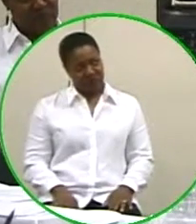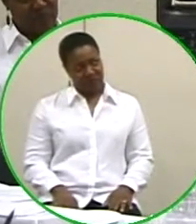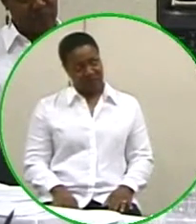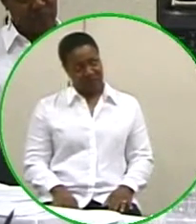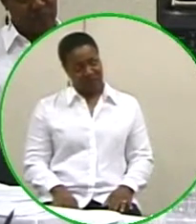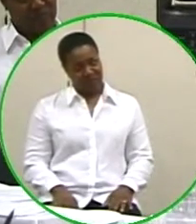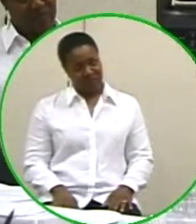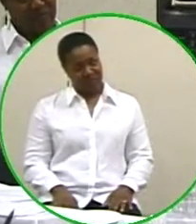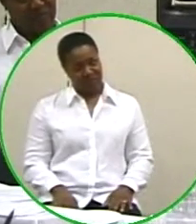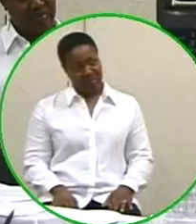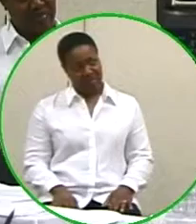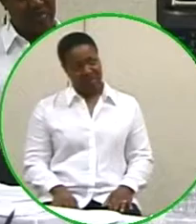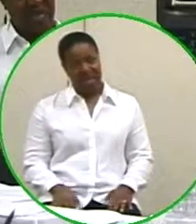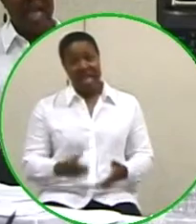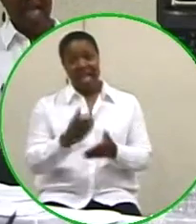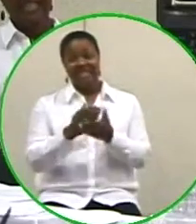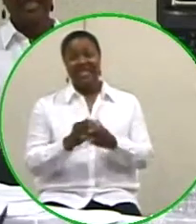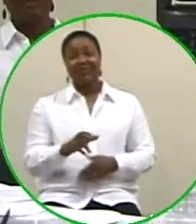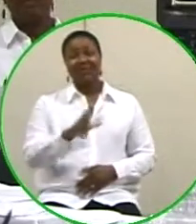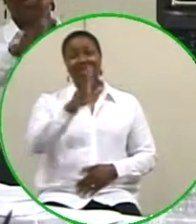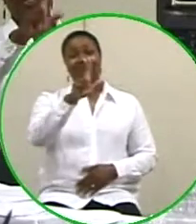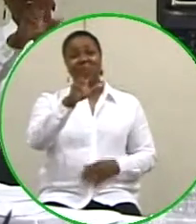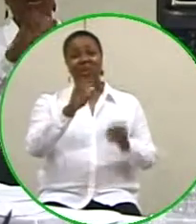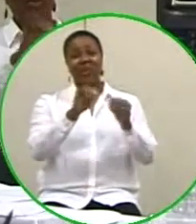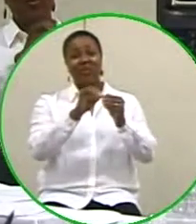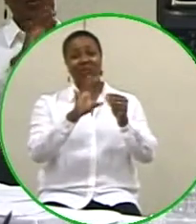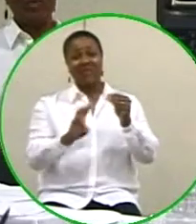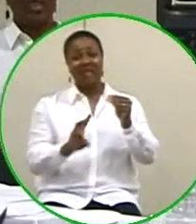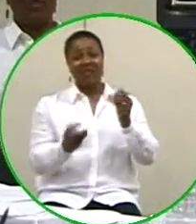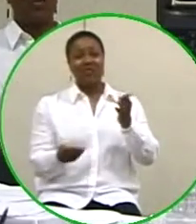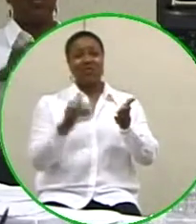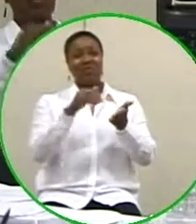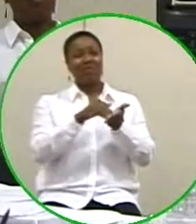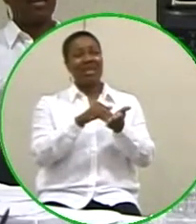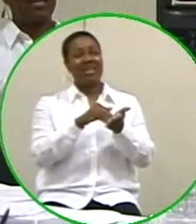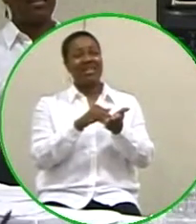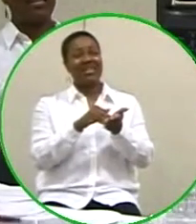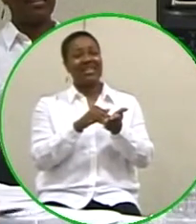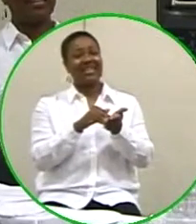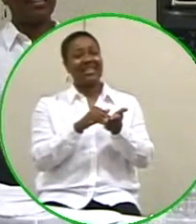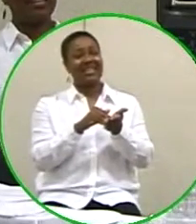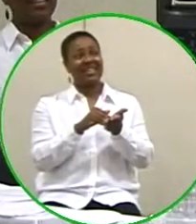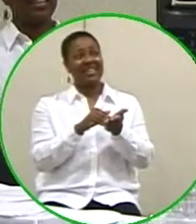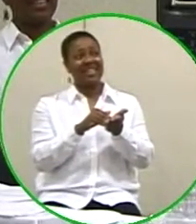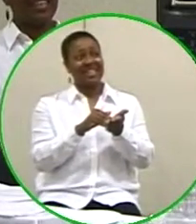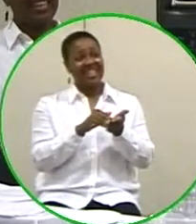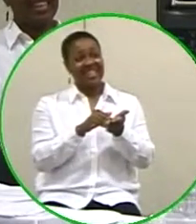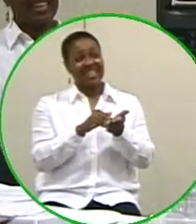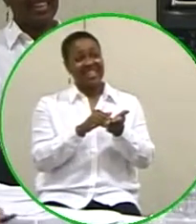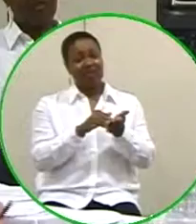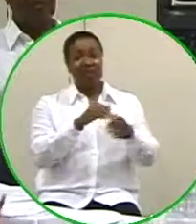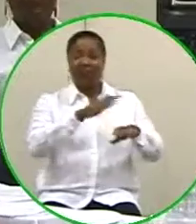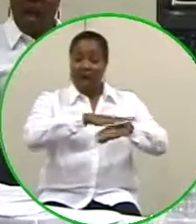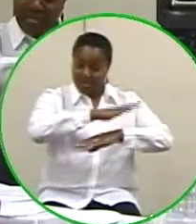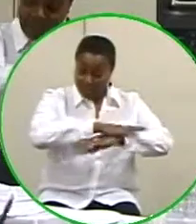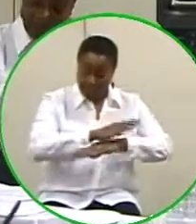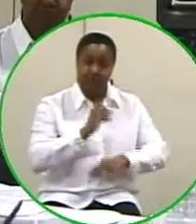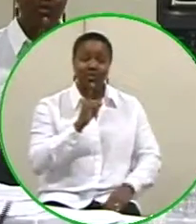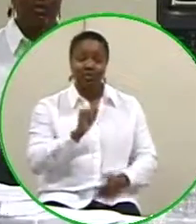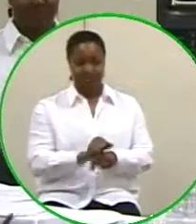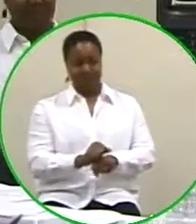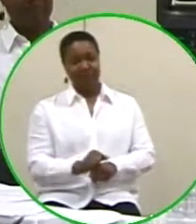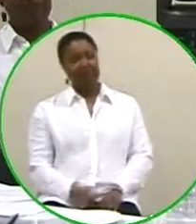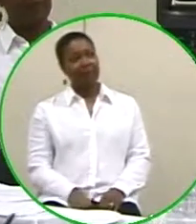Repeat steps 3 through 7 using the word jelly. I think I have to put it down on the table. It's true.